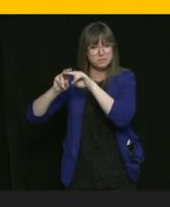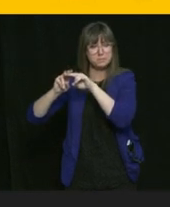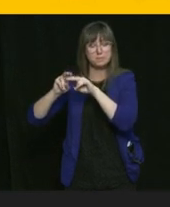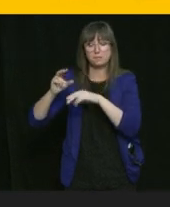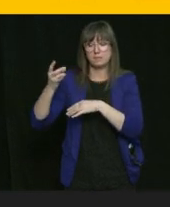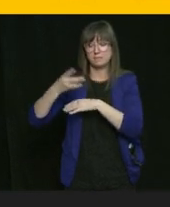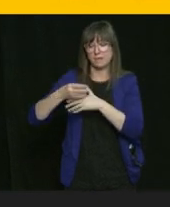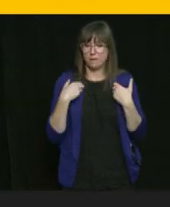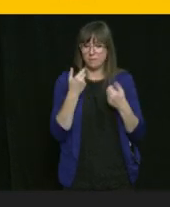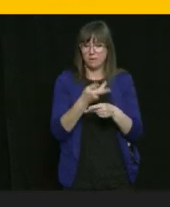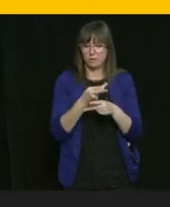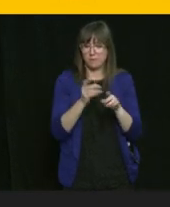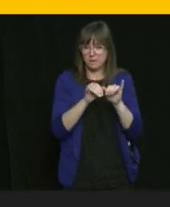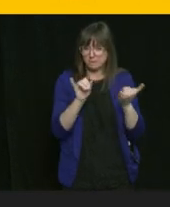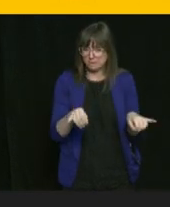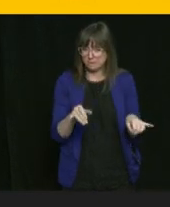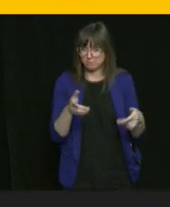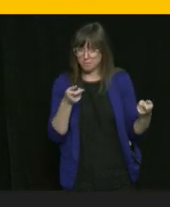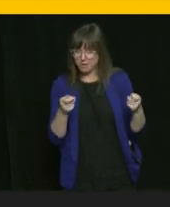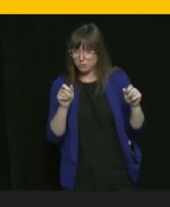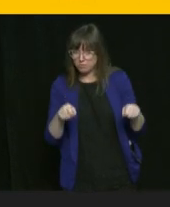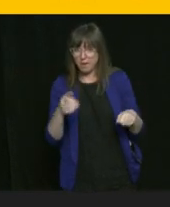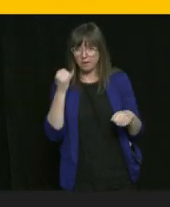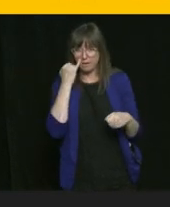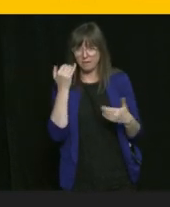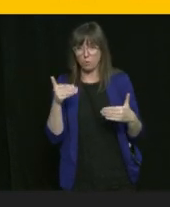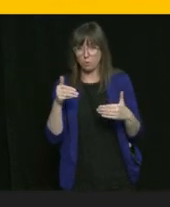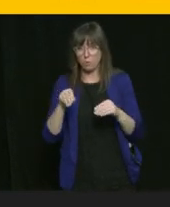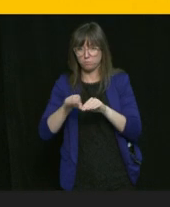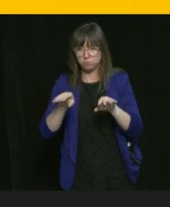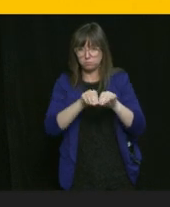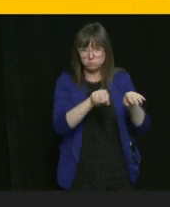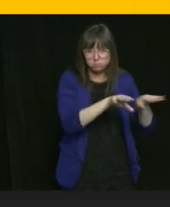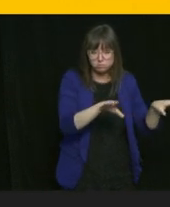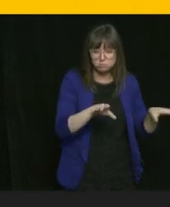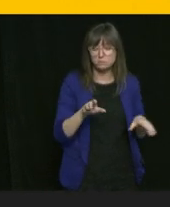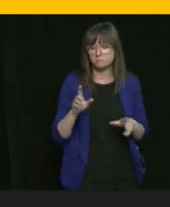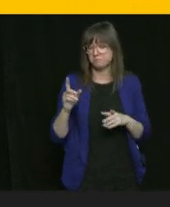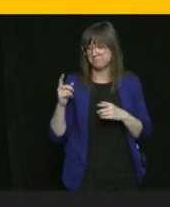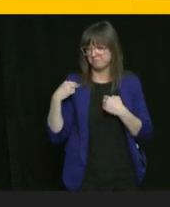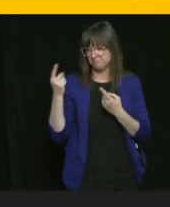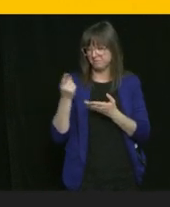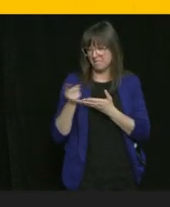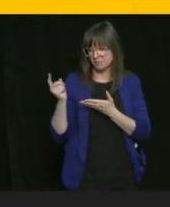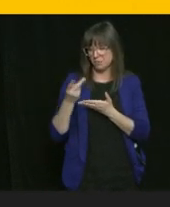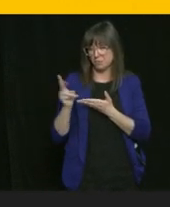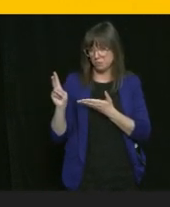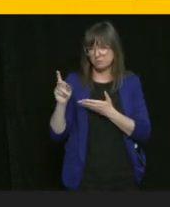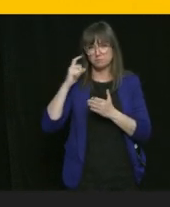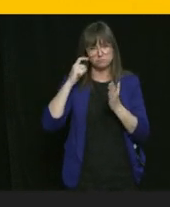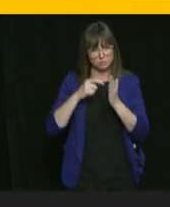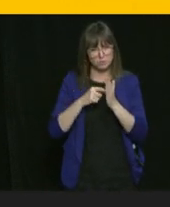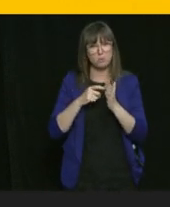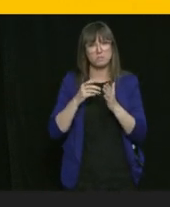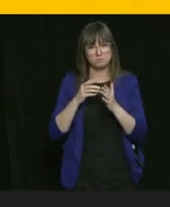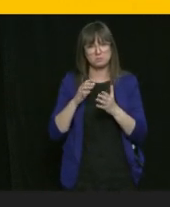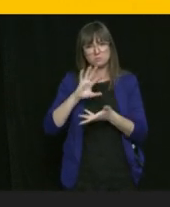7 days, an average of affected areas. For the past several weeks, we have been observing an increase in